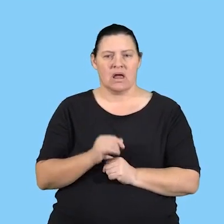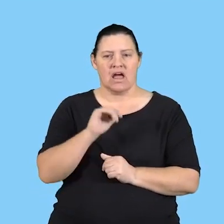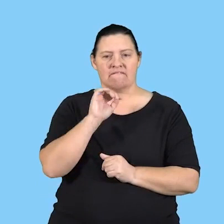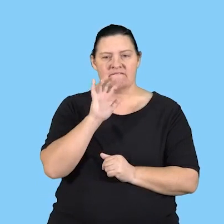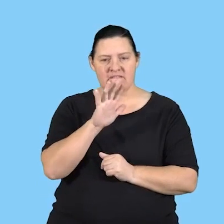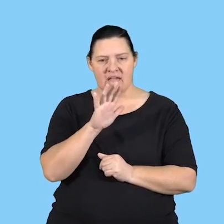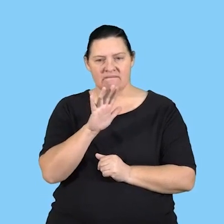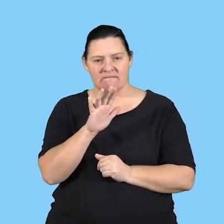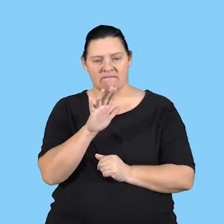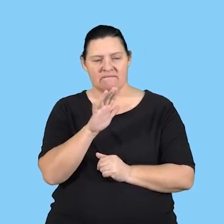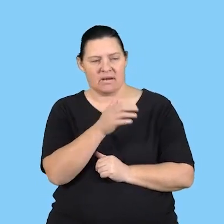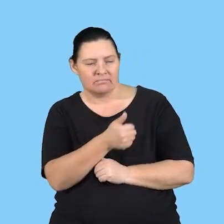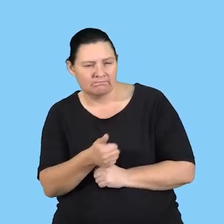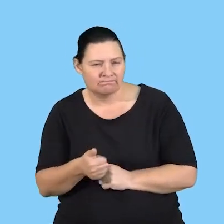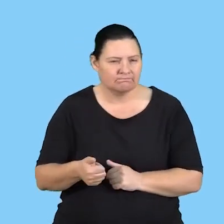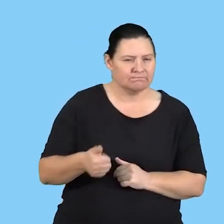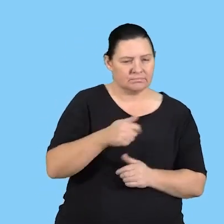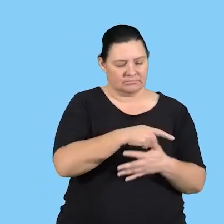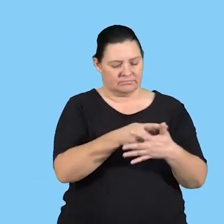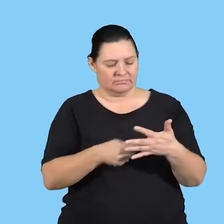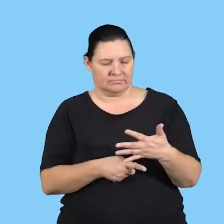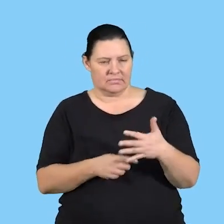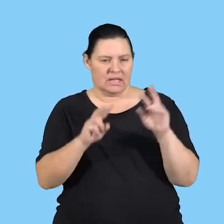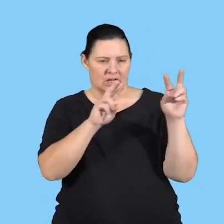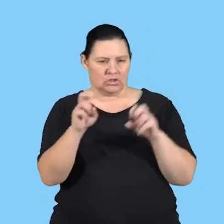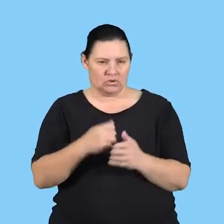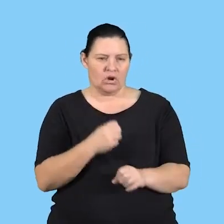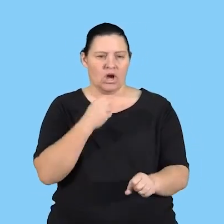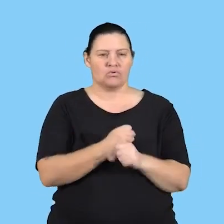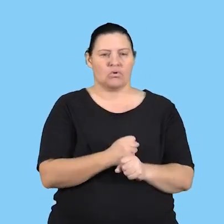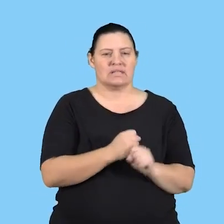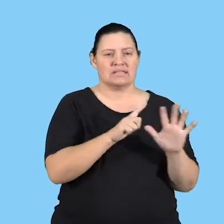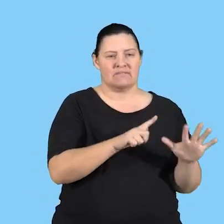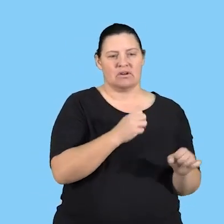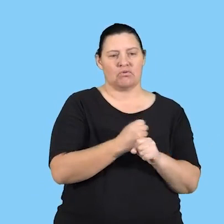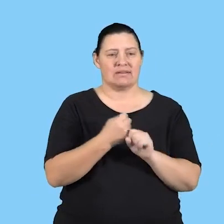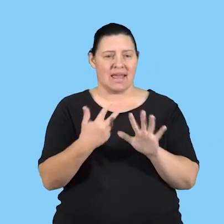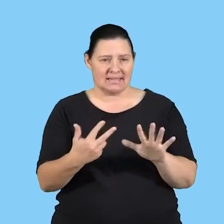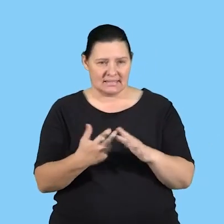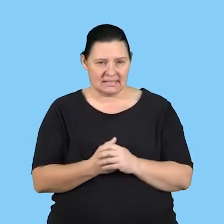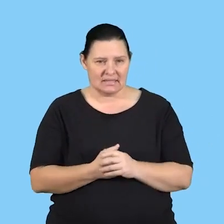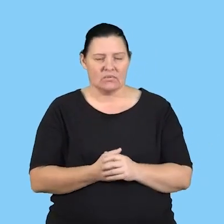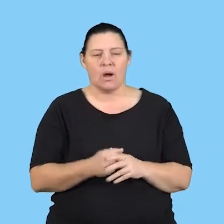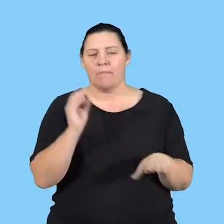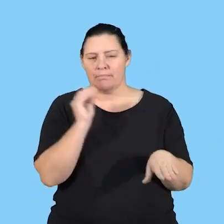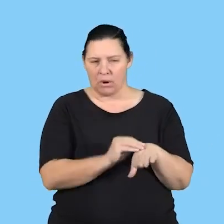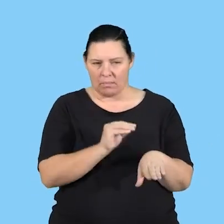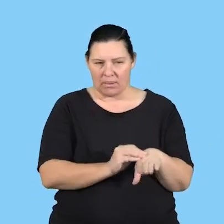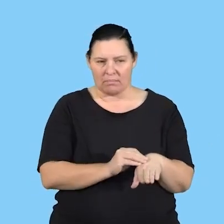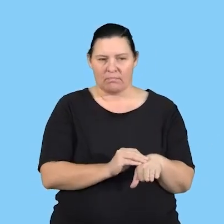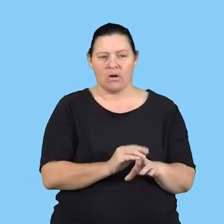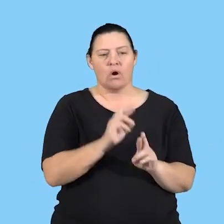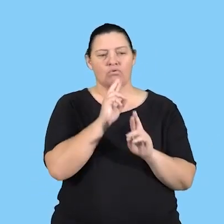5 major issues. Number 1, grade 7 and 8, we had an issue there